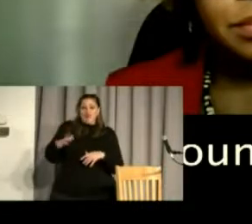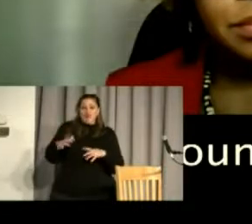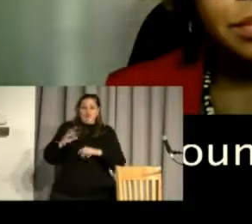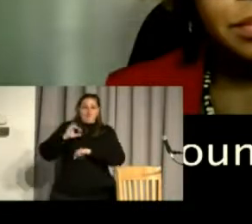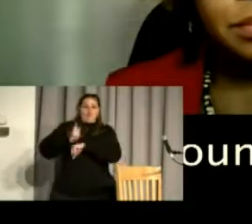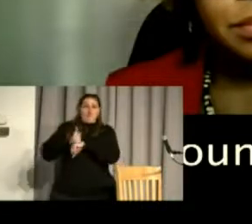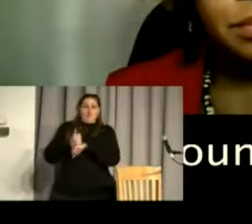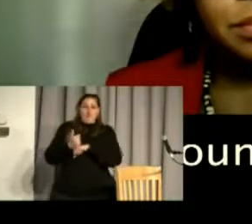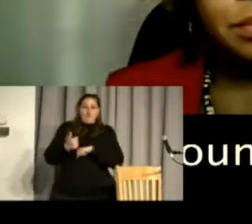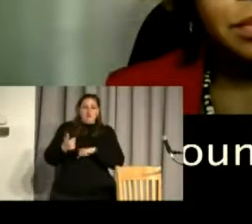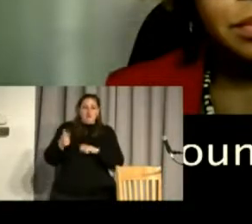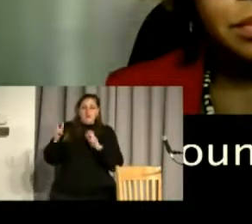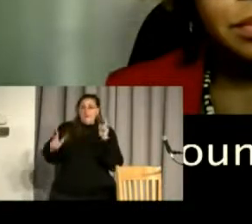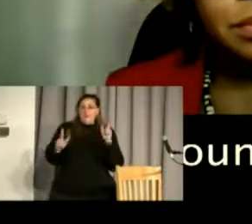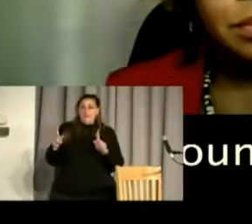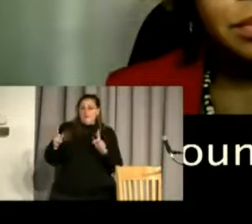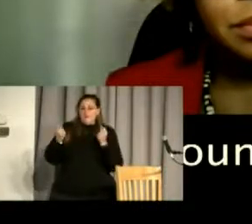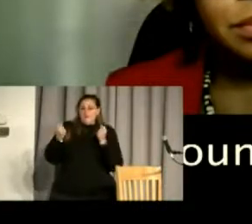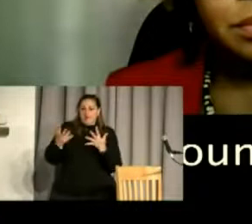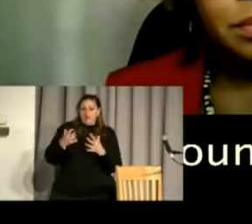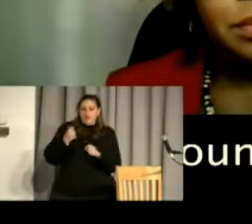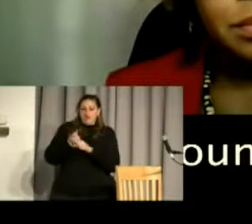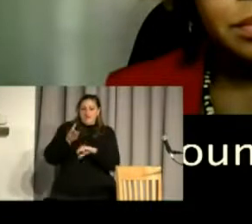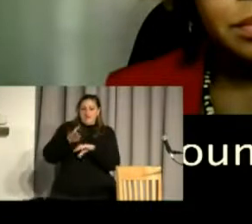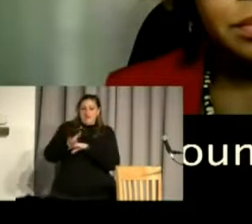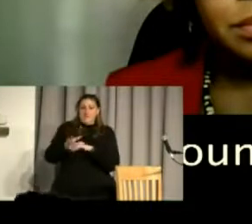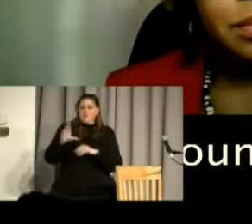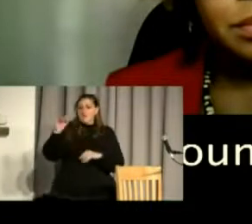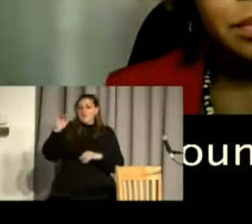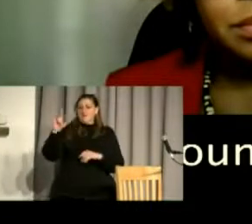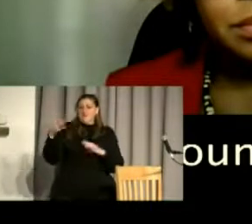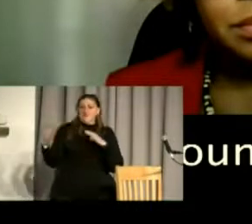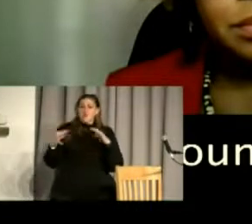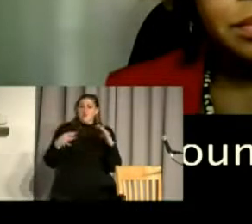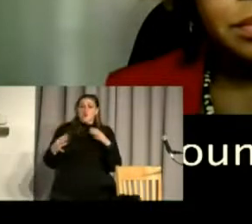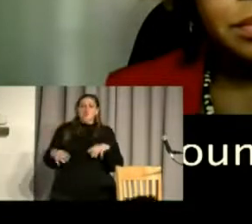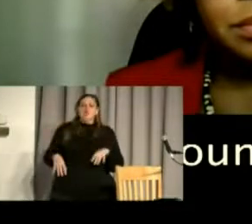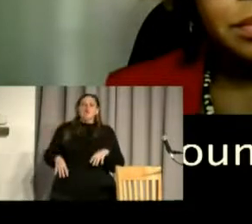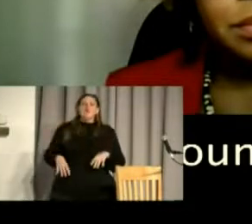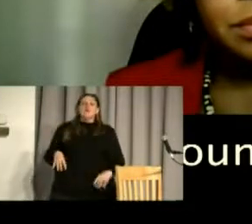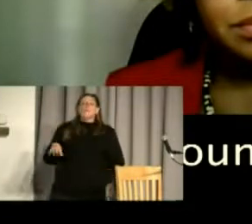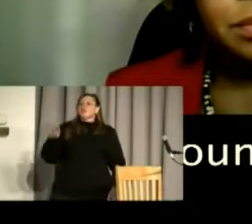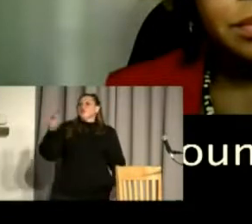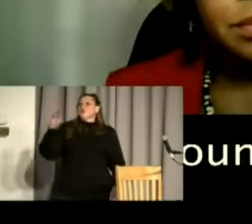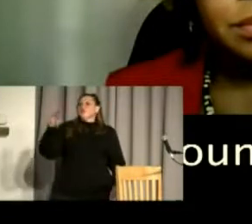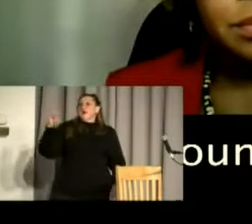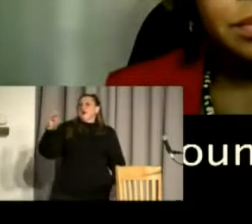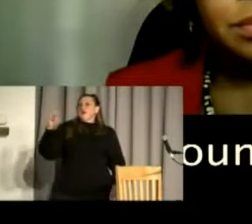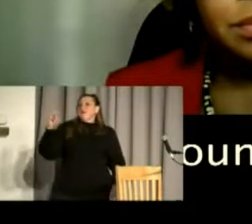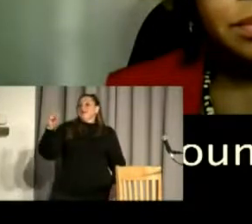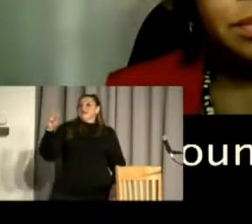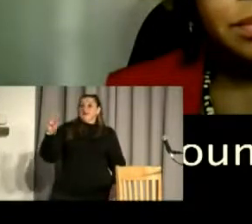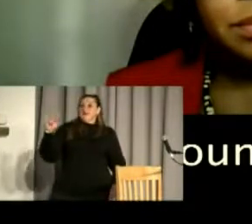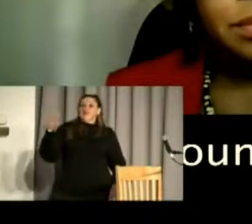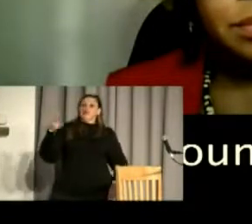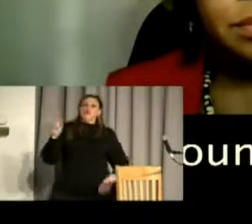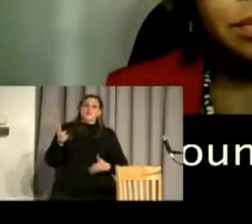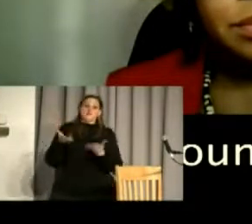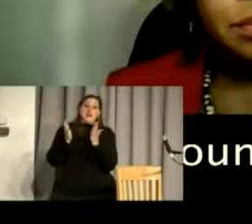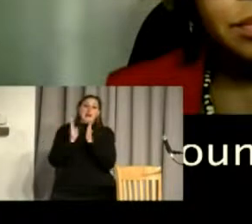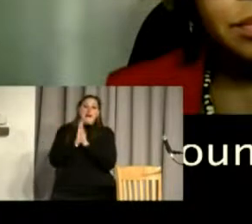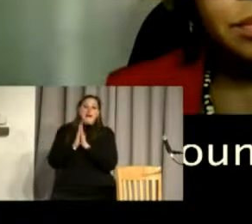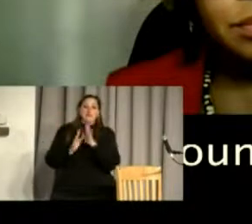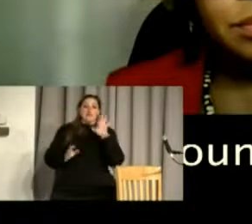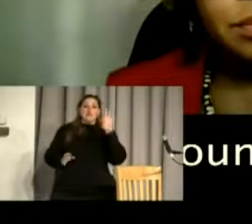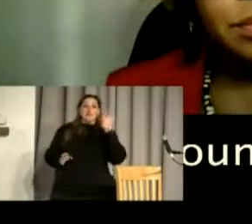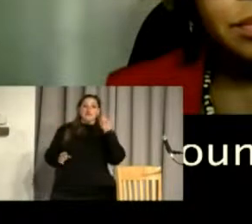by emancipated peoples in the years after the Civil War. So Rise St. James and the Center for Constitutional Rights asked Forensic Architecture